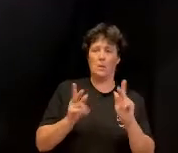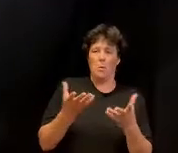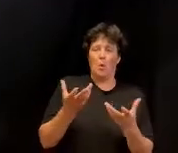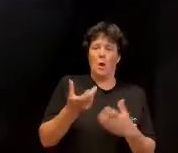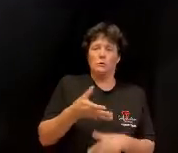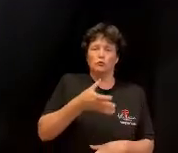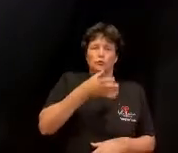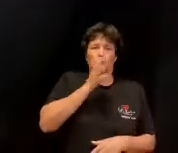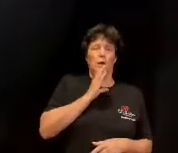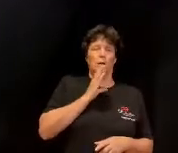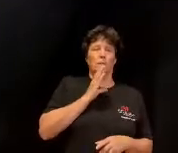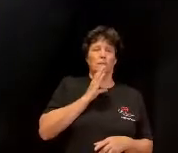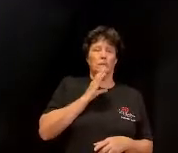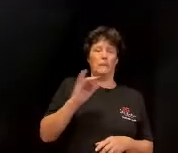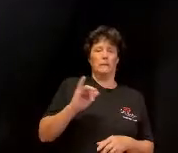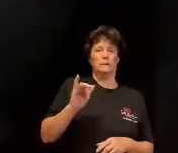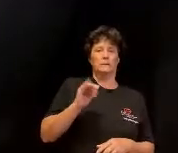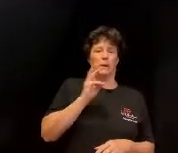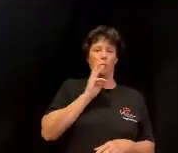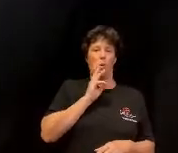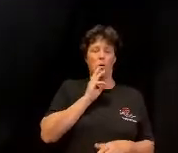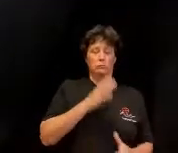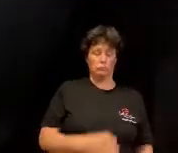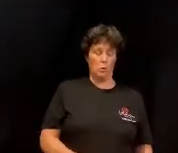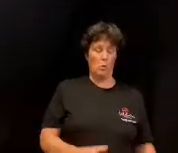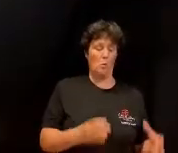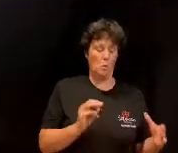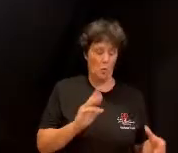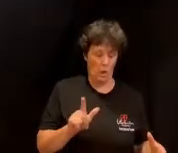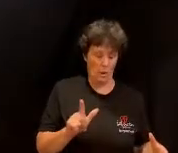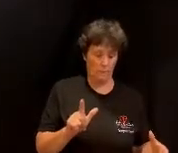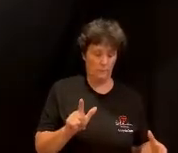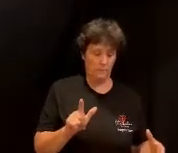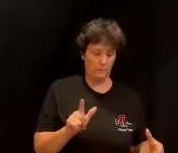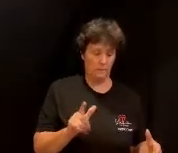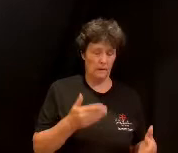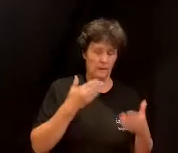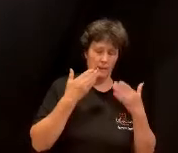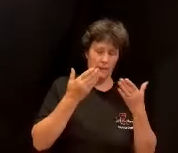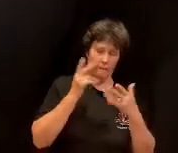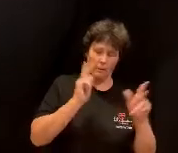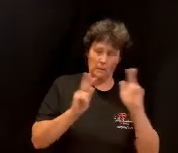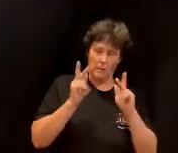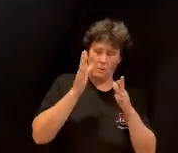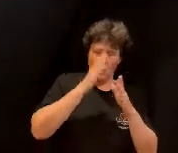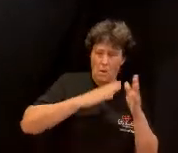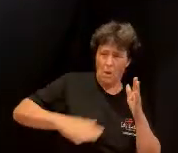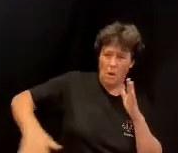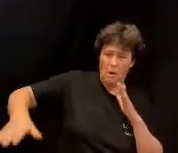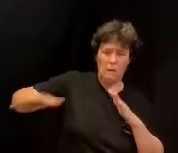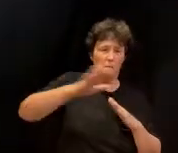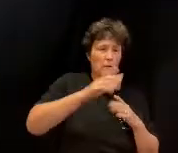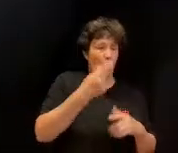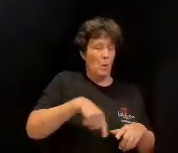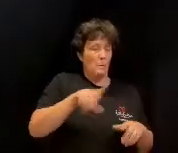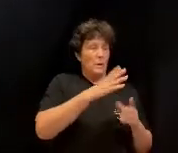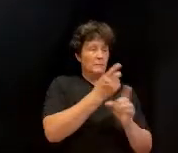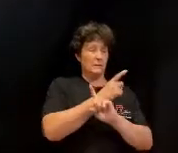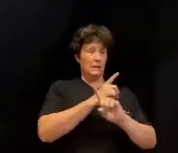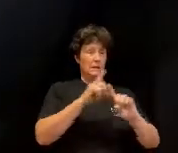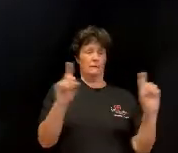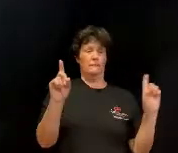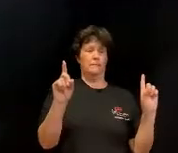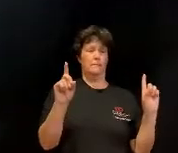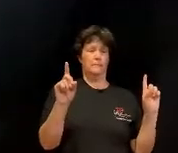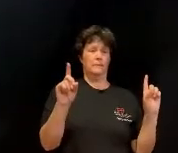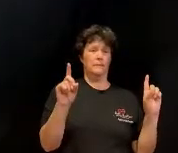wells that we drink from. So I thank you, God, there's people all around us. We've been delivered. And Lord, you're sending